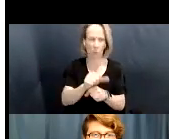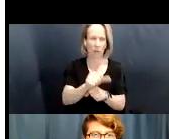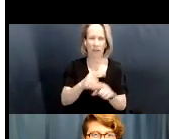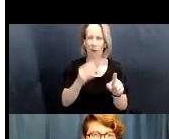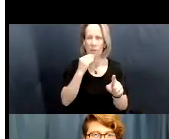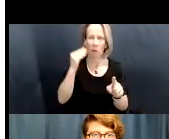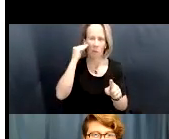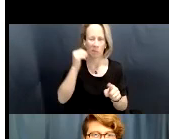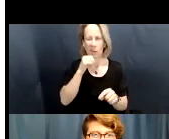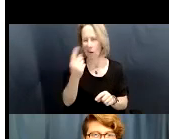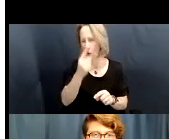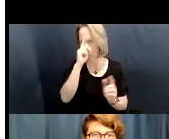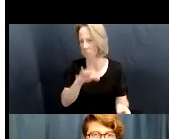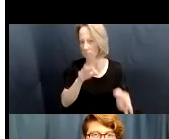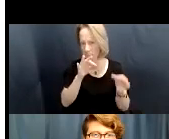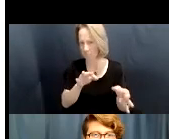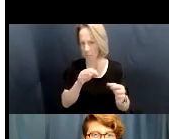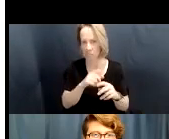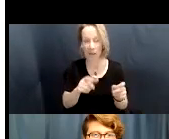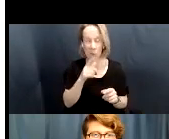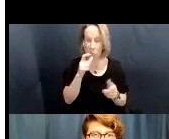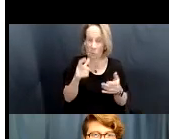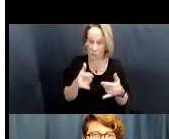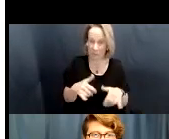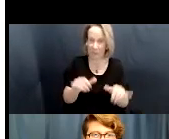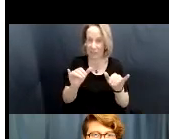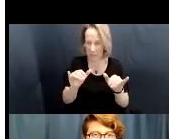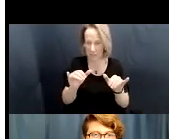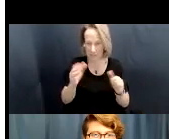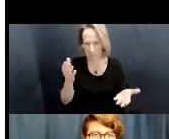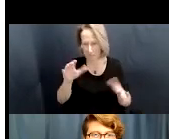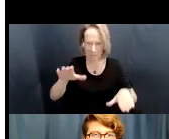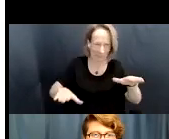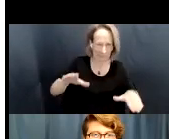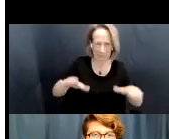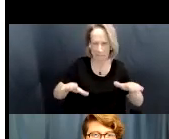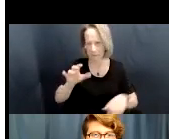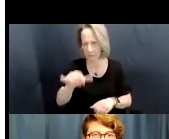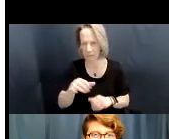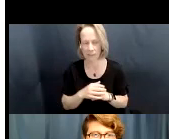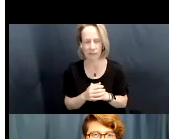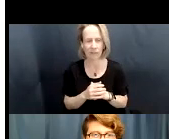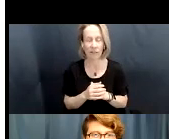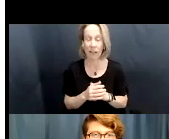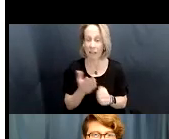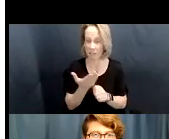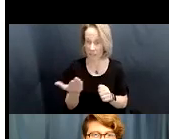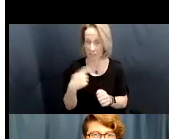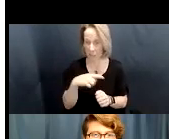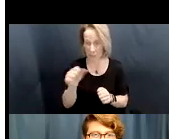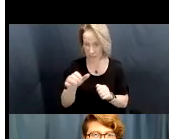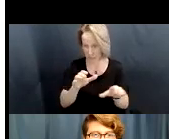ideal for those of us who are still kind of balancing that. And so there are things that we can do, like